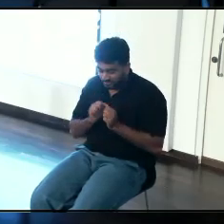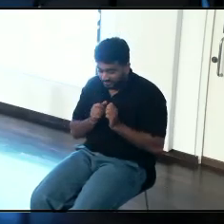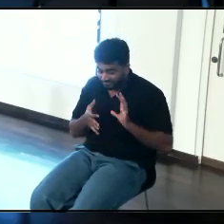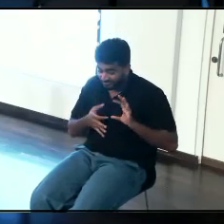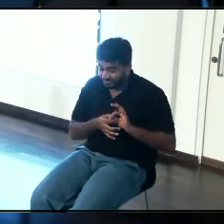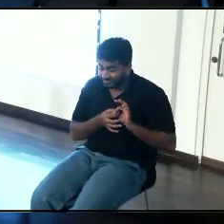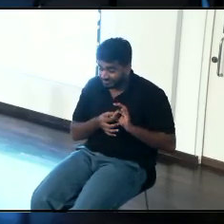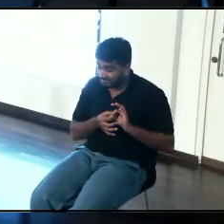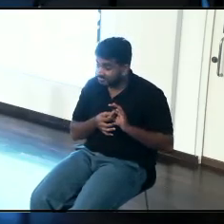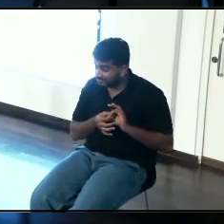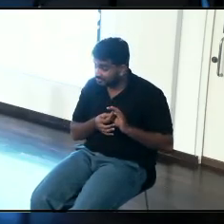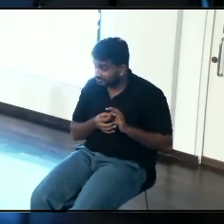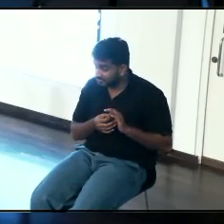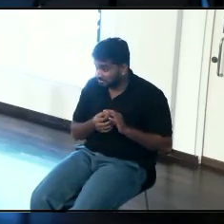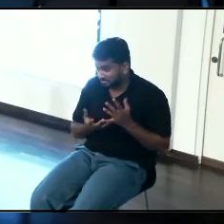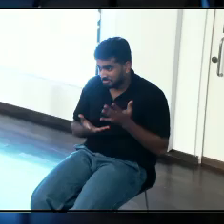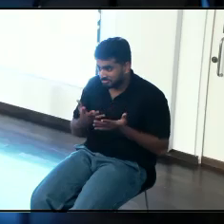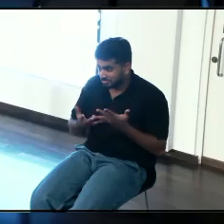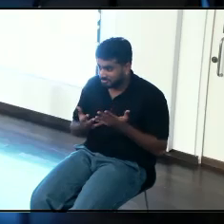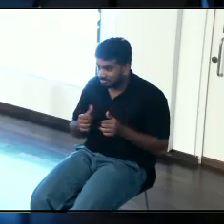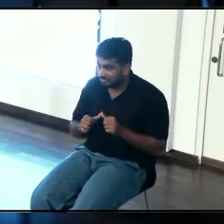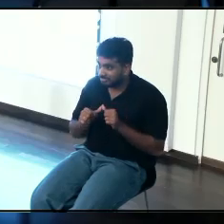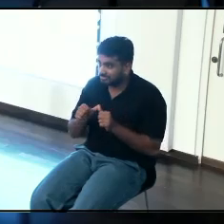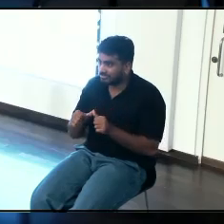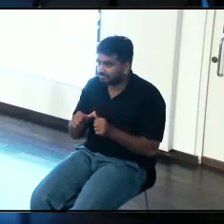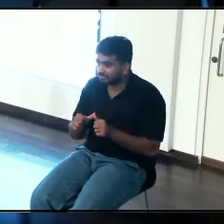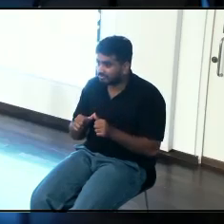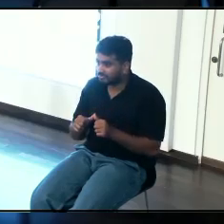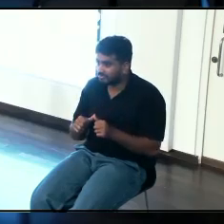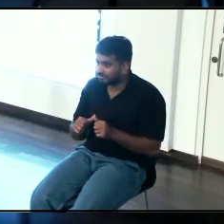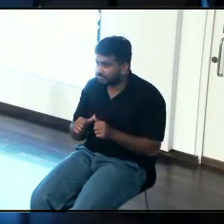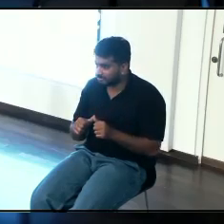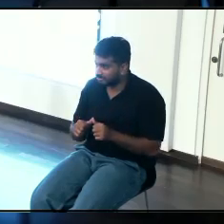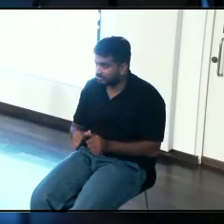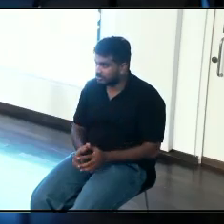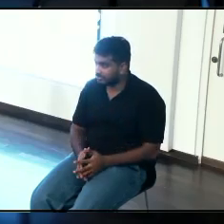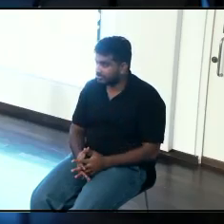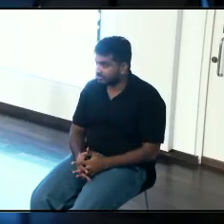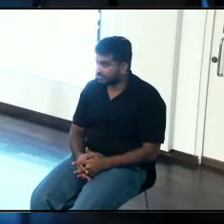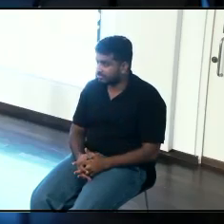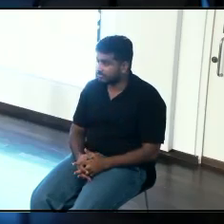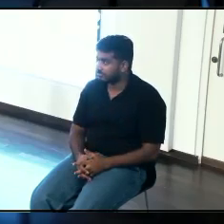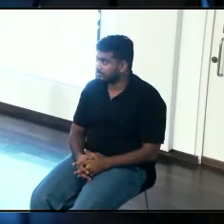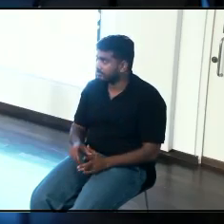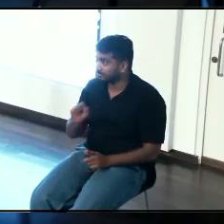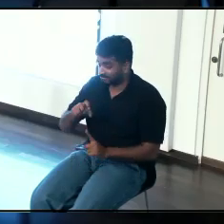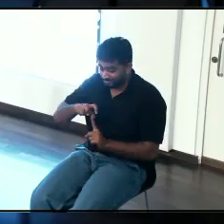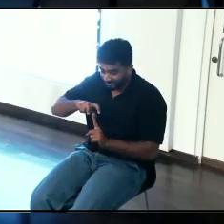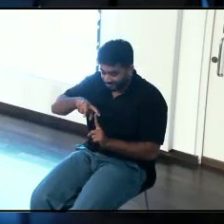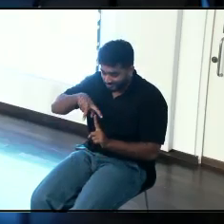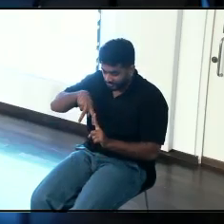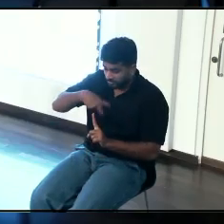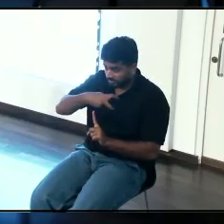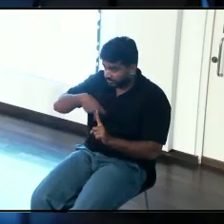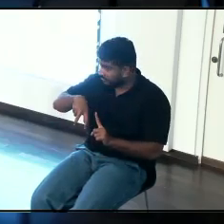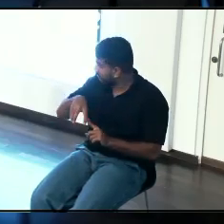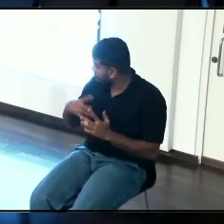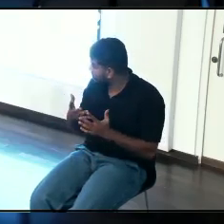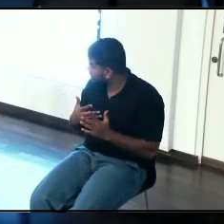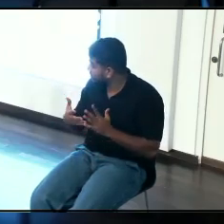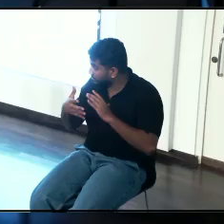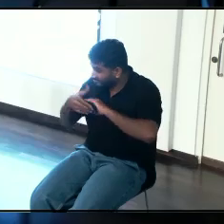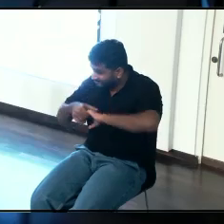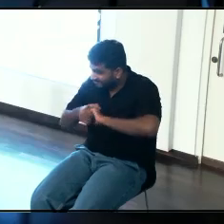so probably their answer was, seeing it from that perspective of wanting to hold on to